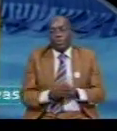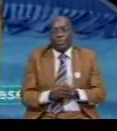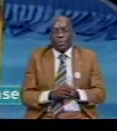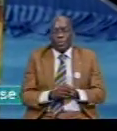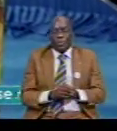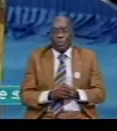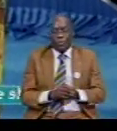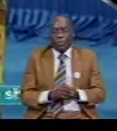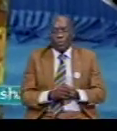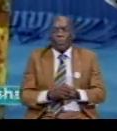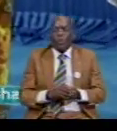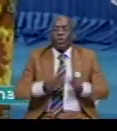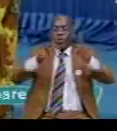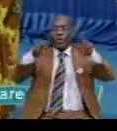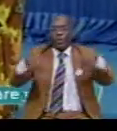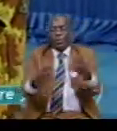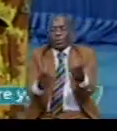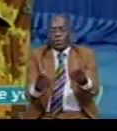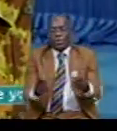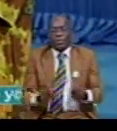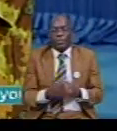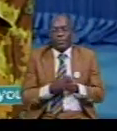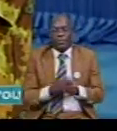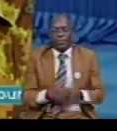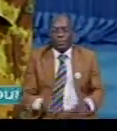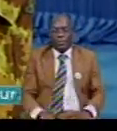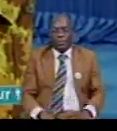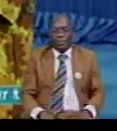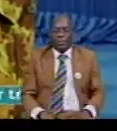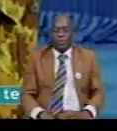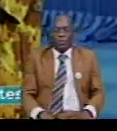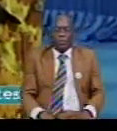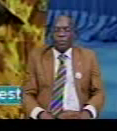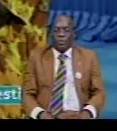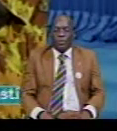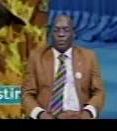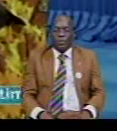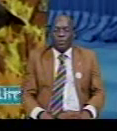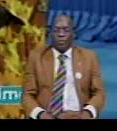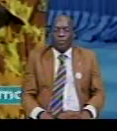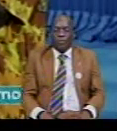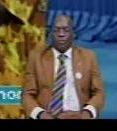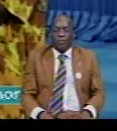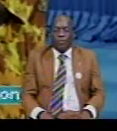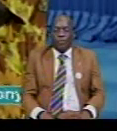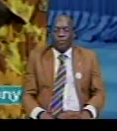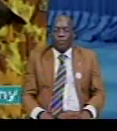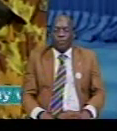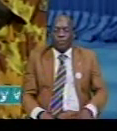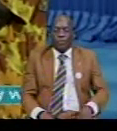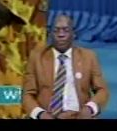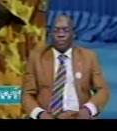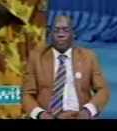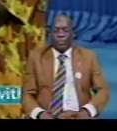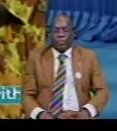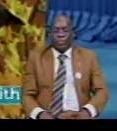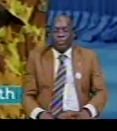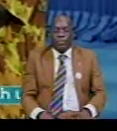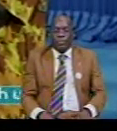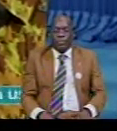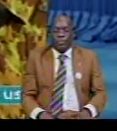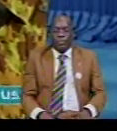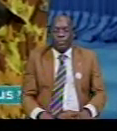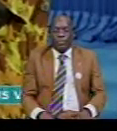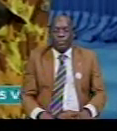gone. I say, God, you have heard from him, and by name